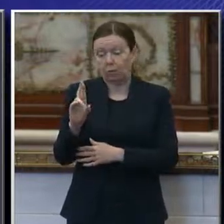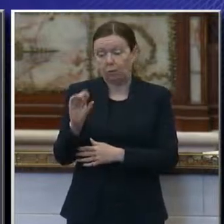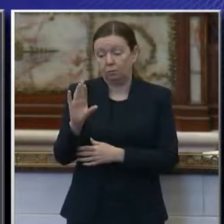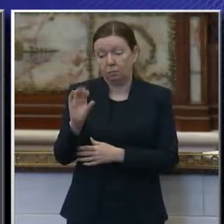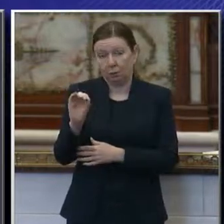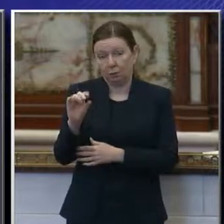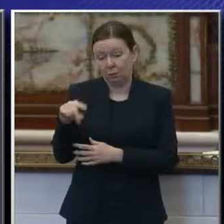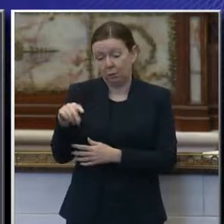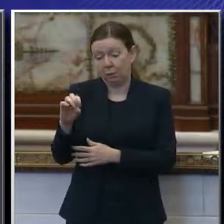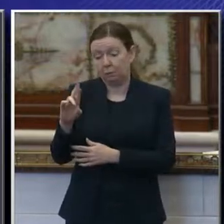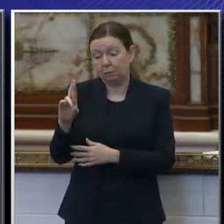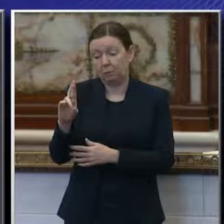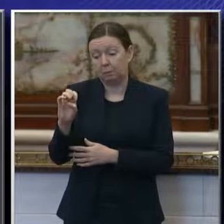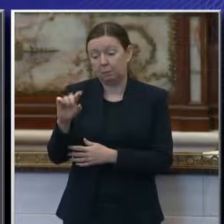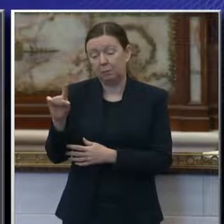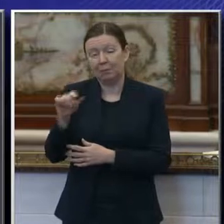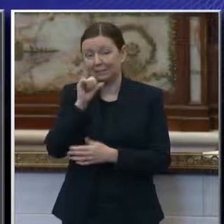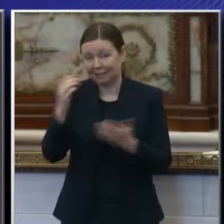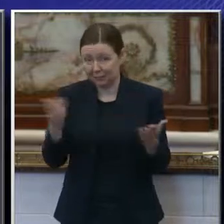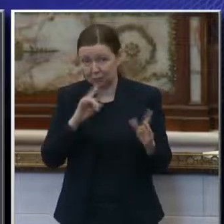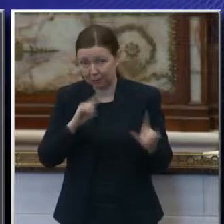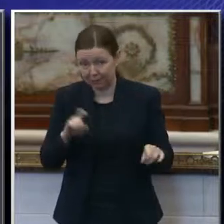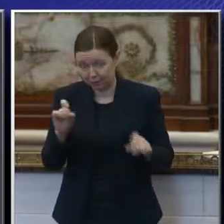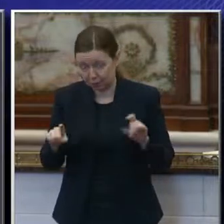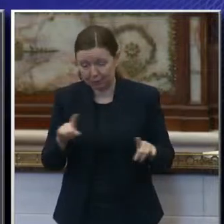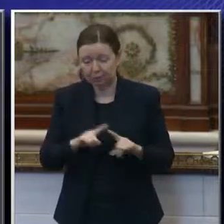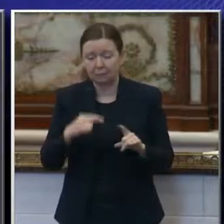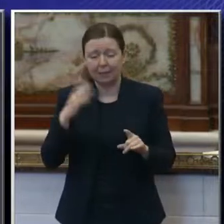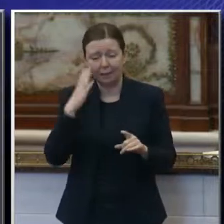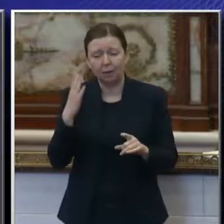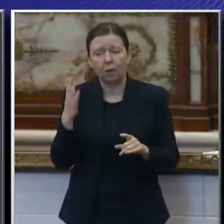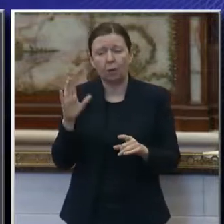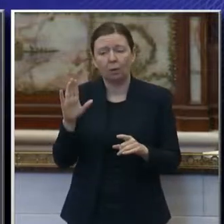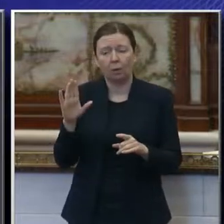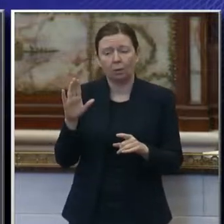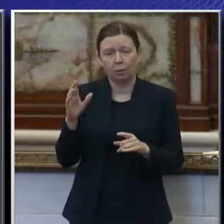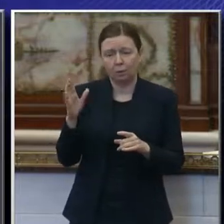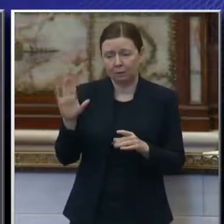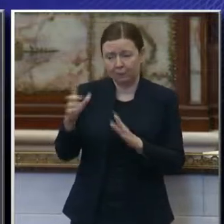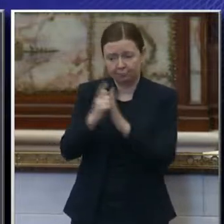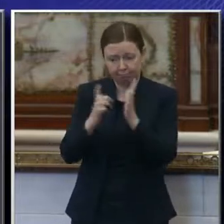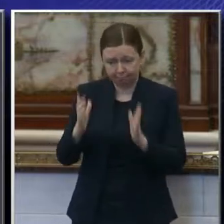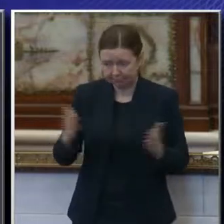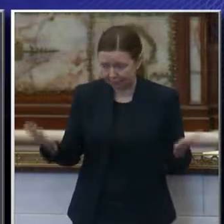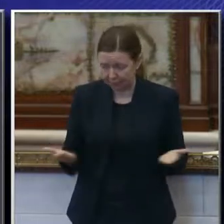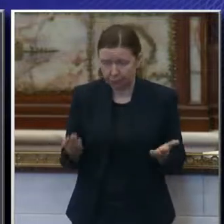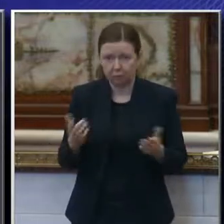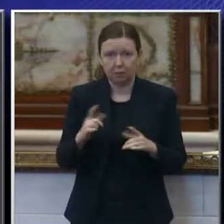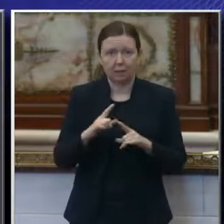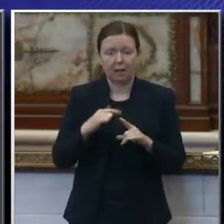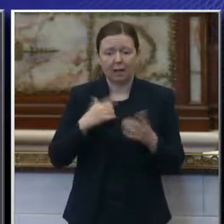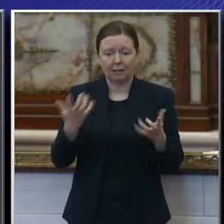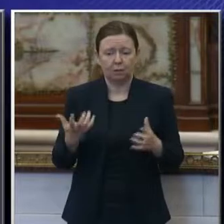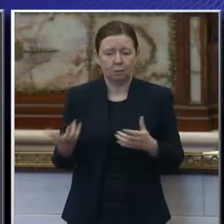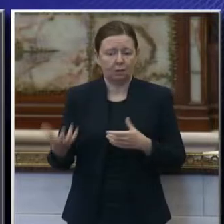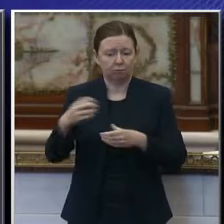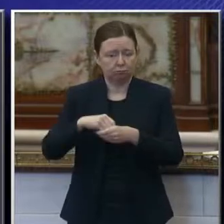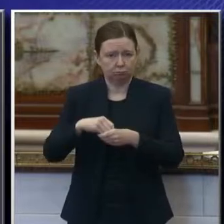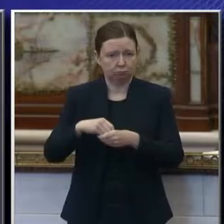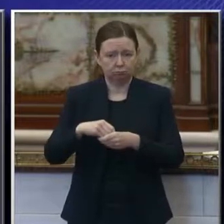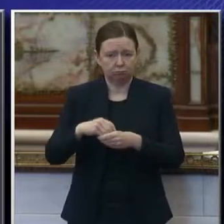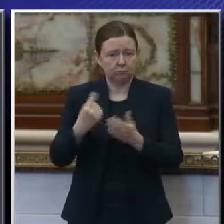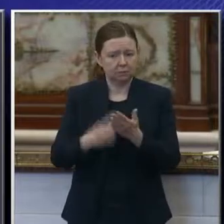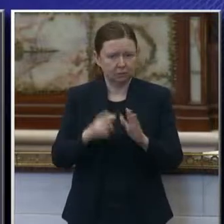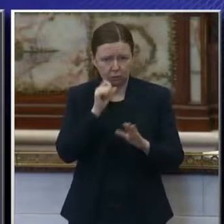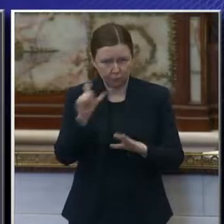to answer some of those questions, although I know Hilco is represented by their attorney, and I don't want to welcome them into this discussion. You know,